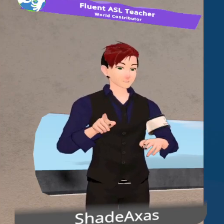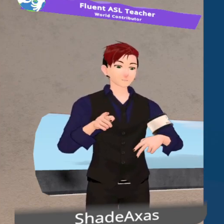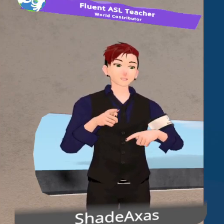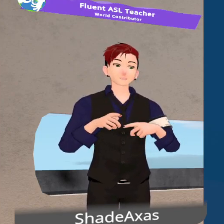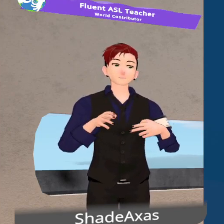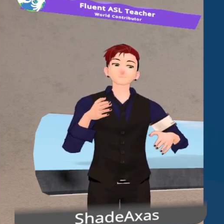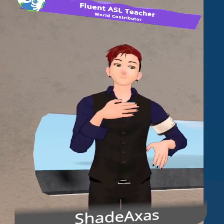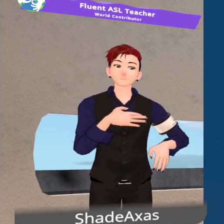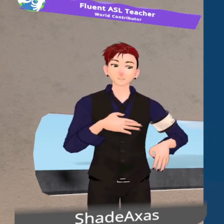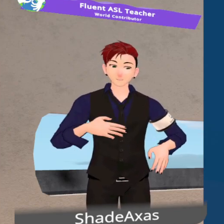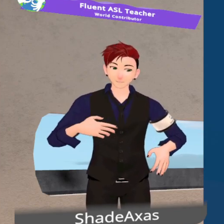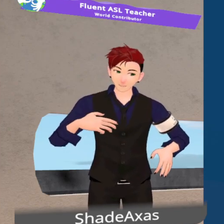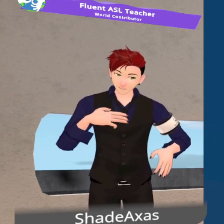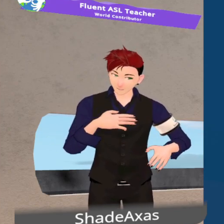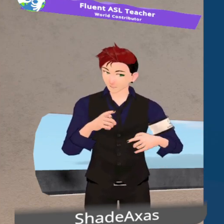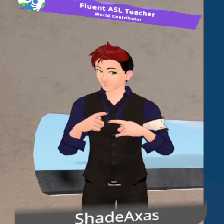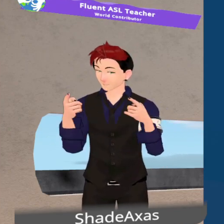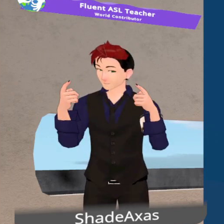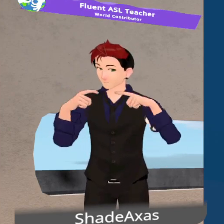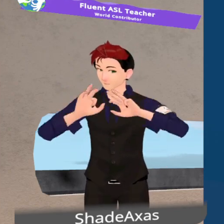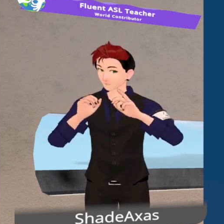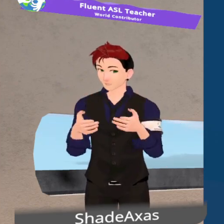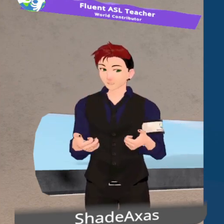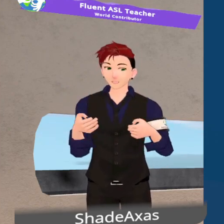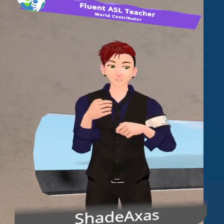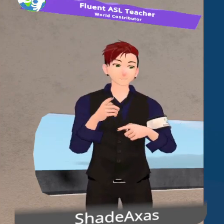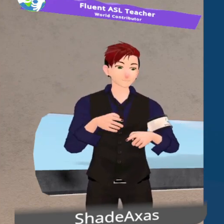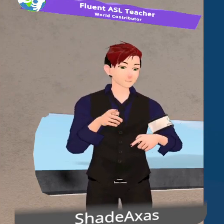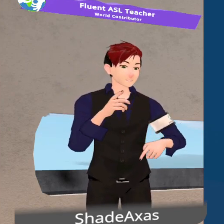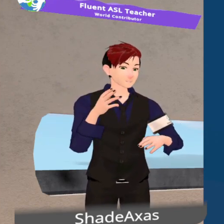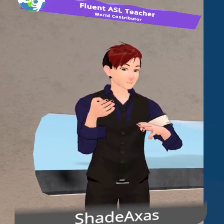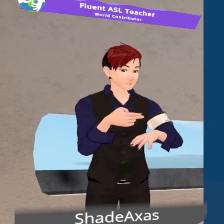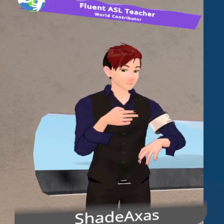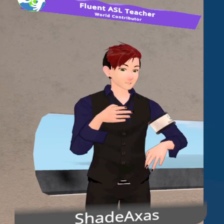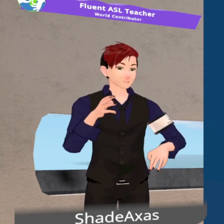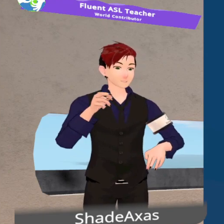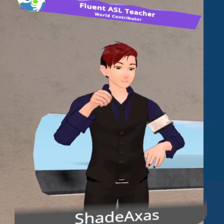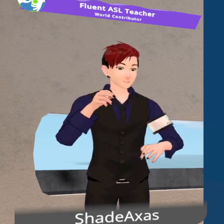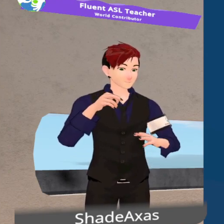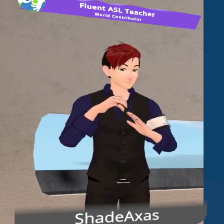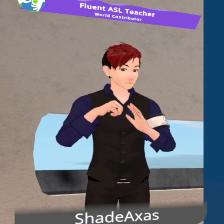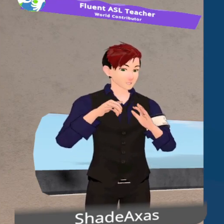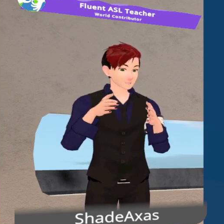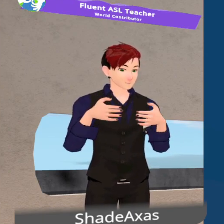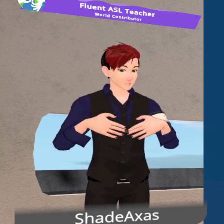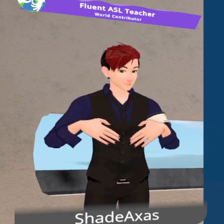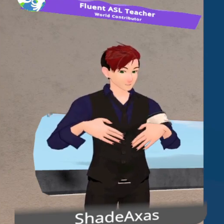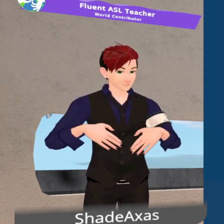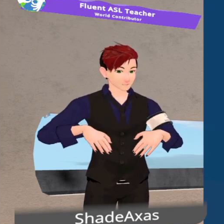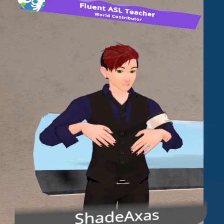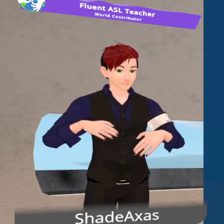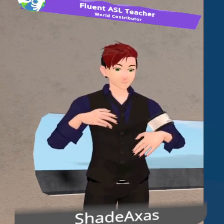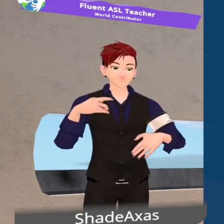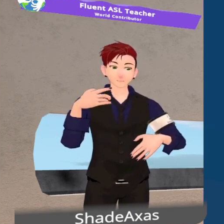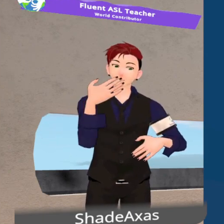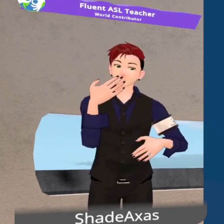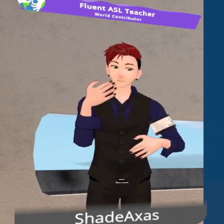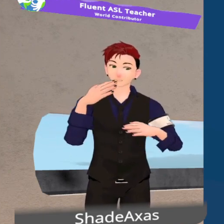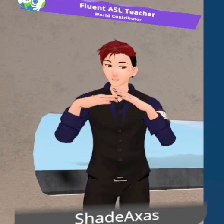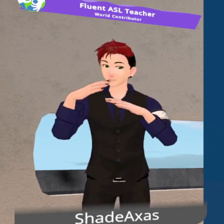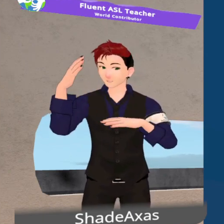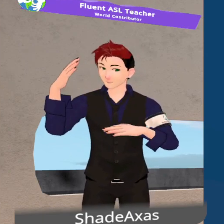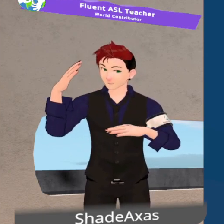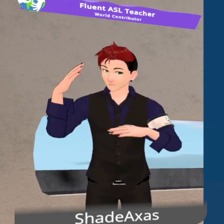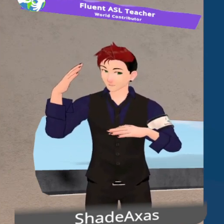perfectly optimized. So please, when you come to class, make sure you are using an optimized avatar. It needs to